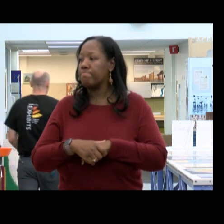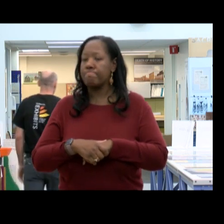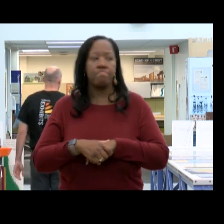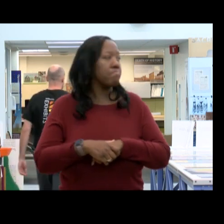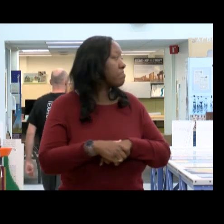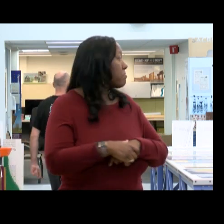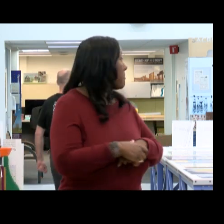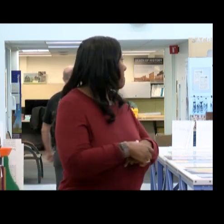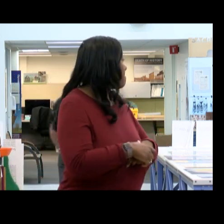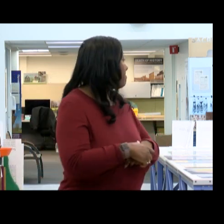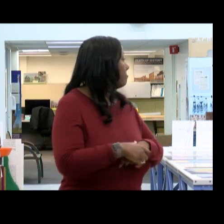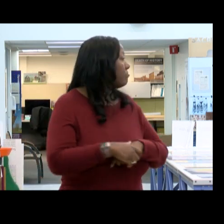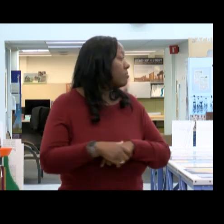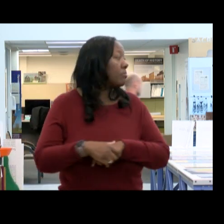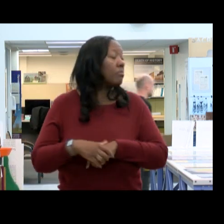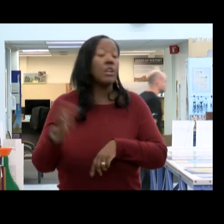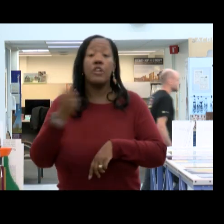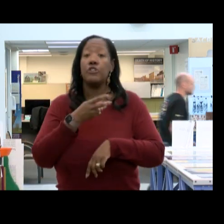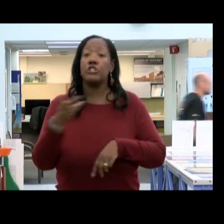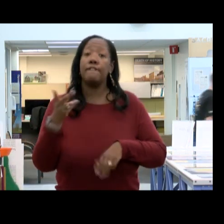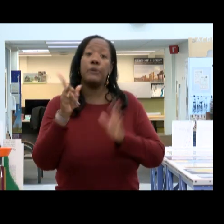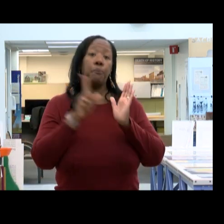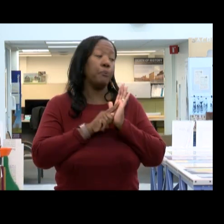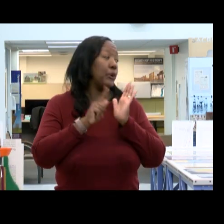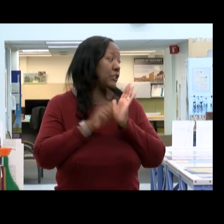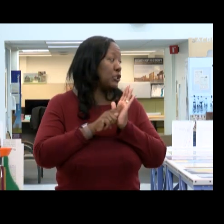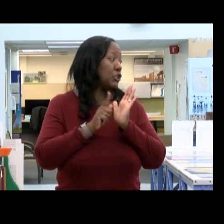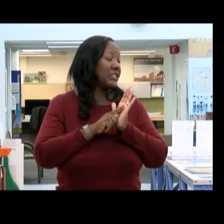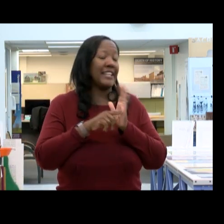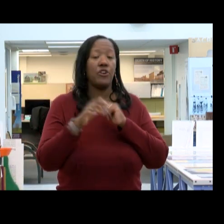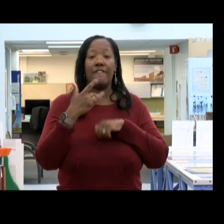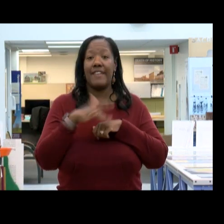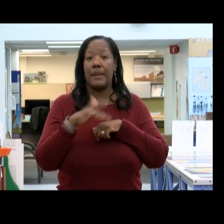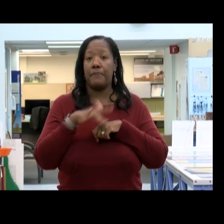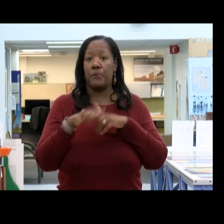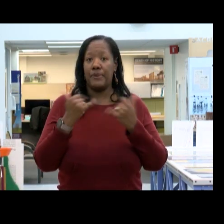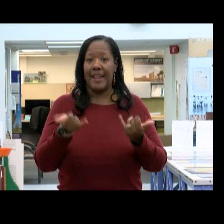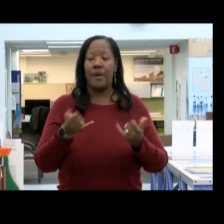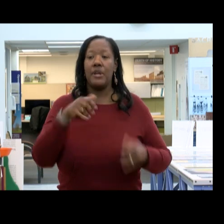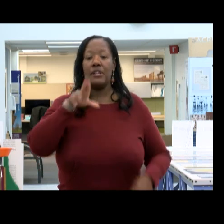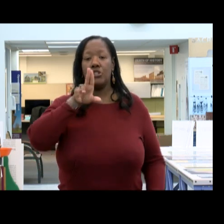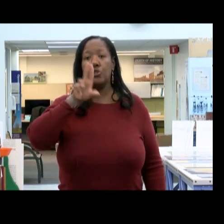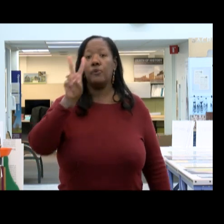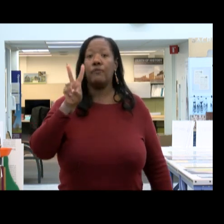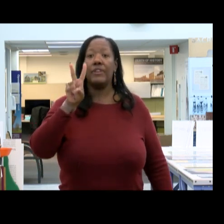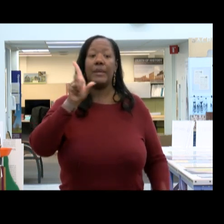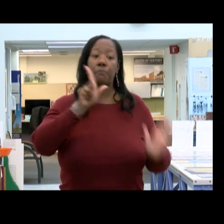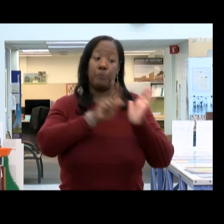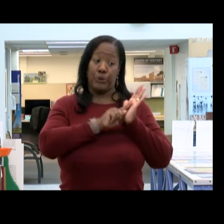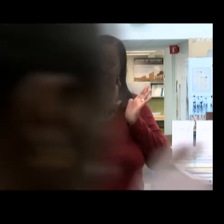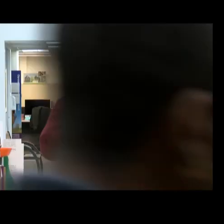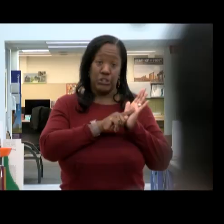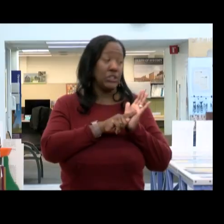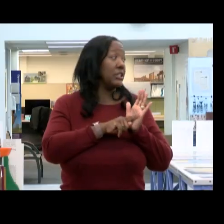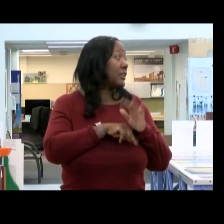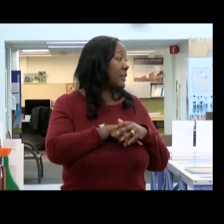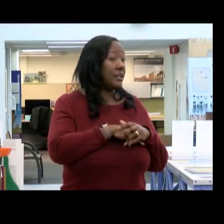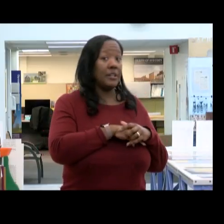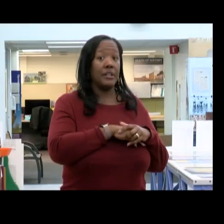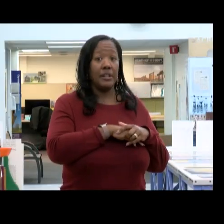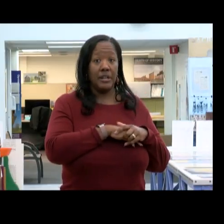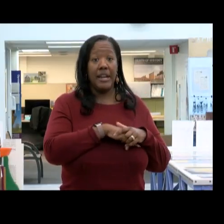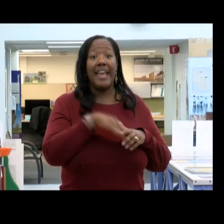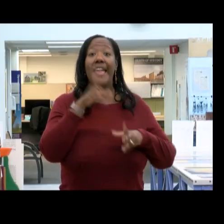so there's a printer. There's a couple of these, I guess, that are on the market now. It's a UV printer. It's a direct-to-surface printer, but it actually prints